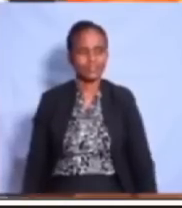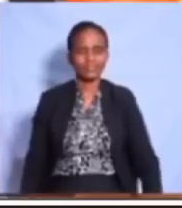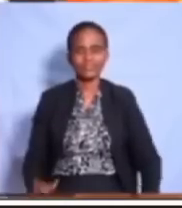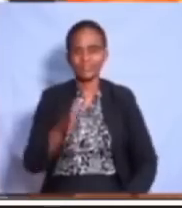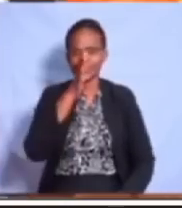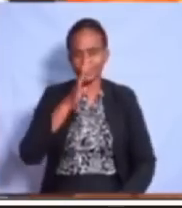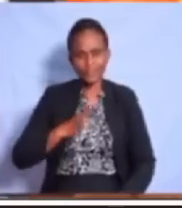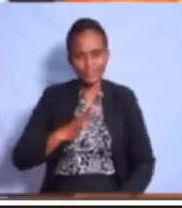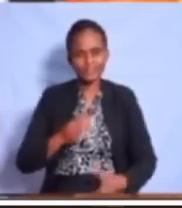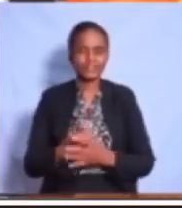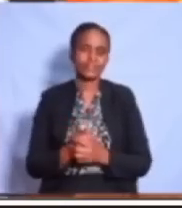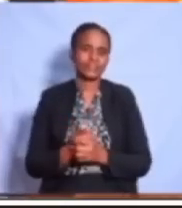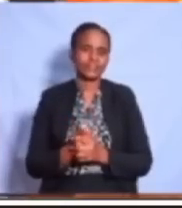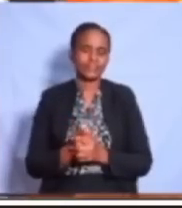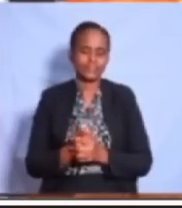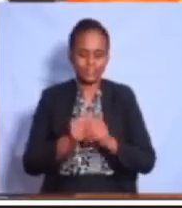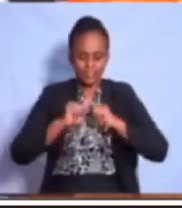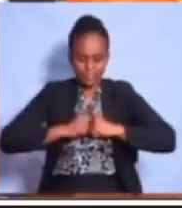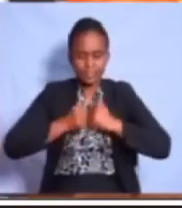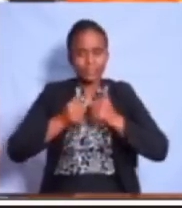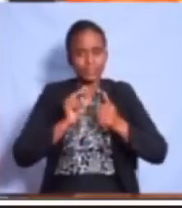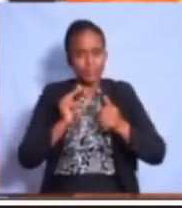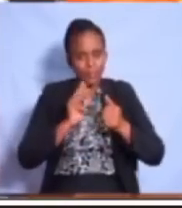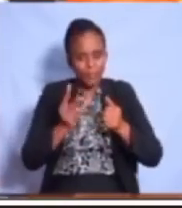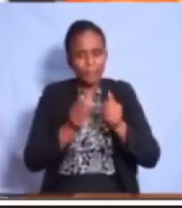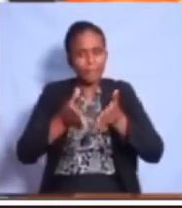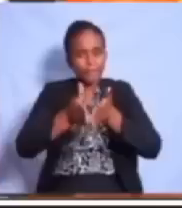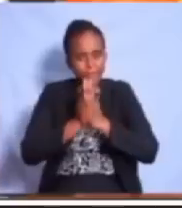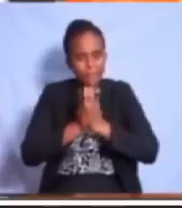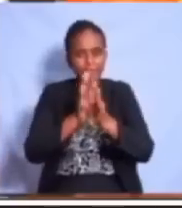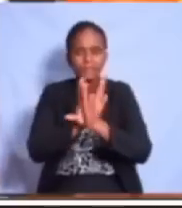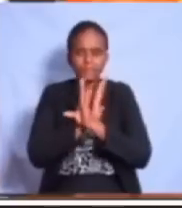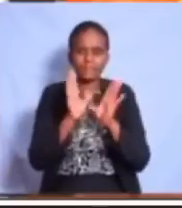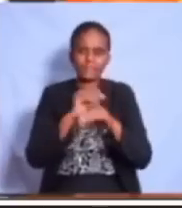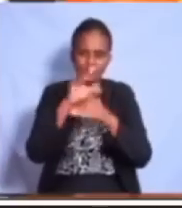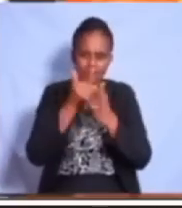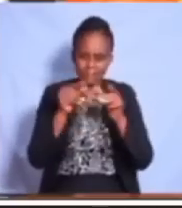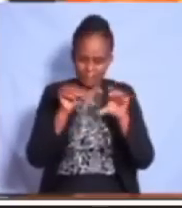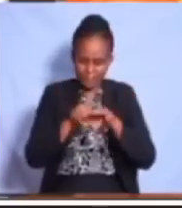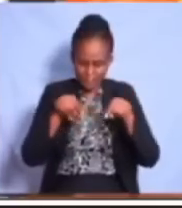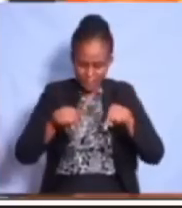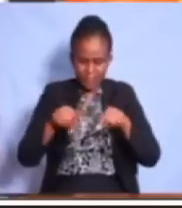Madam Speaker, we urge every Zambian, including this House,